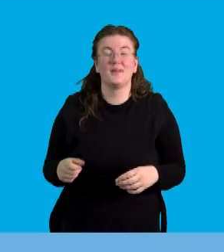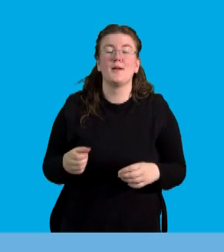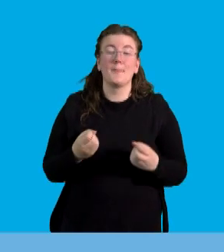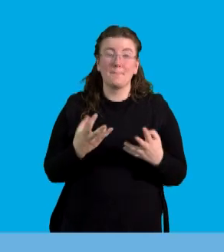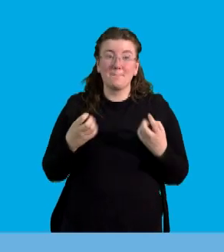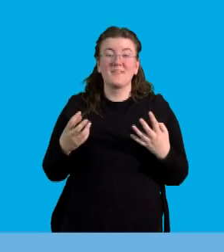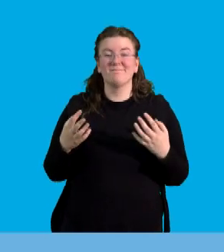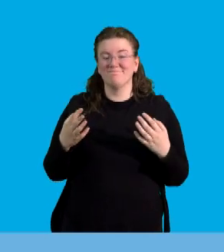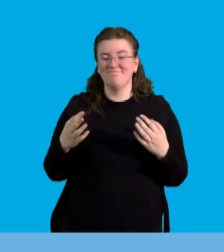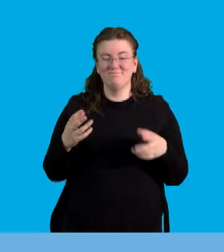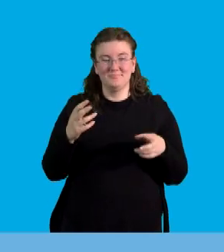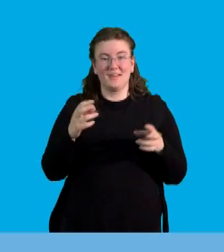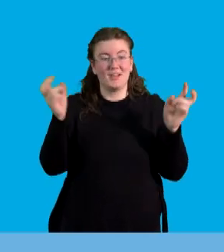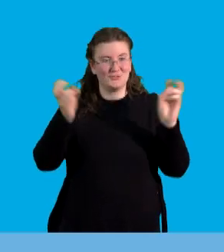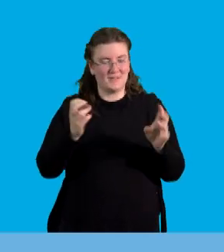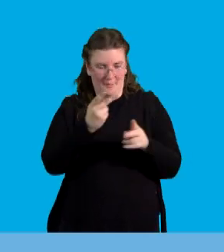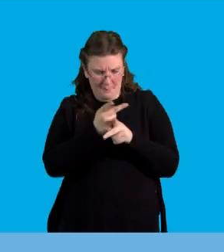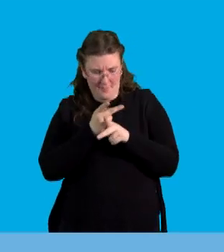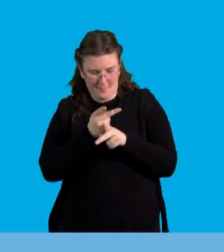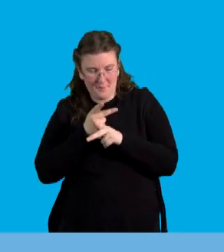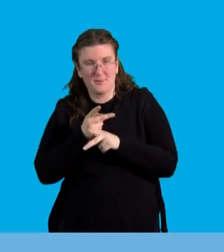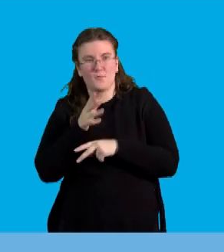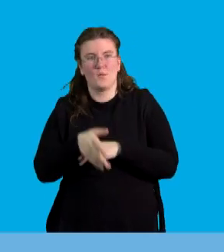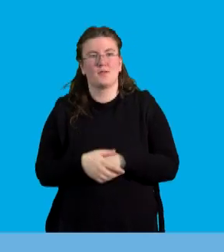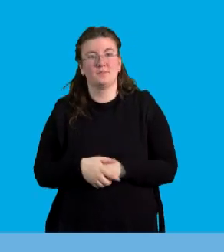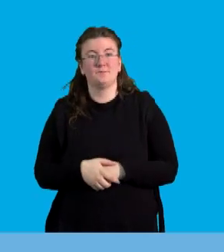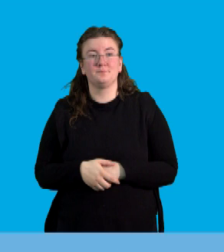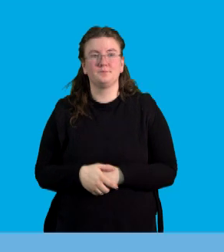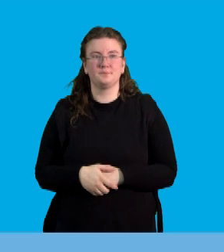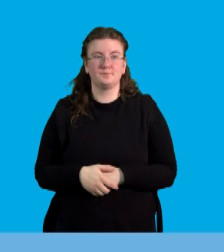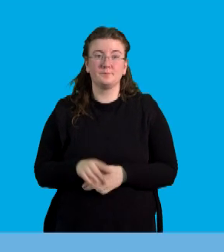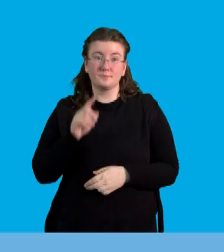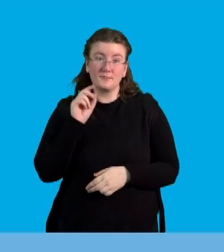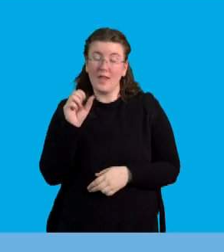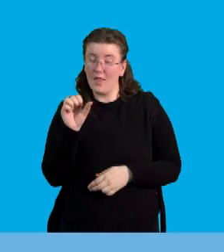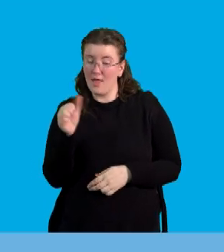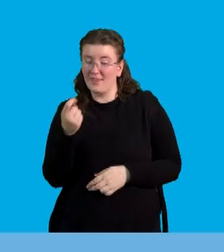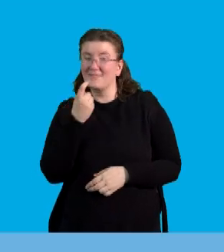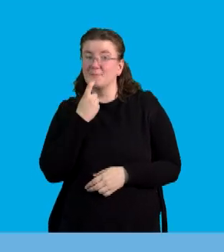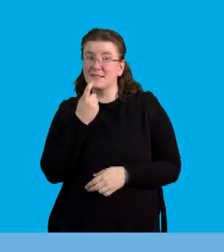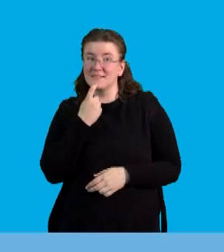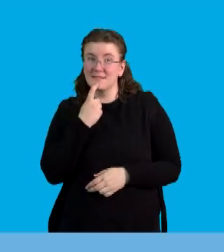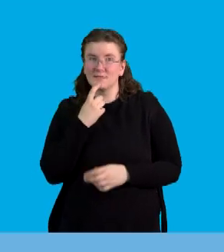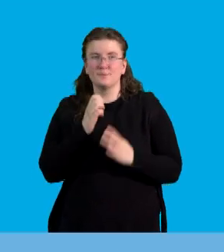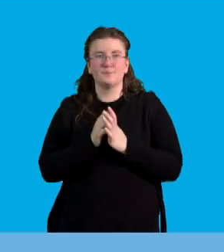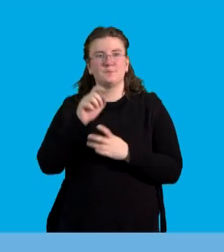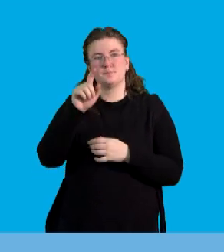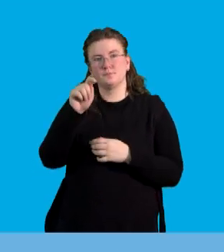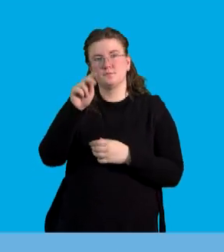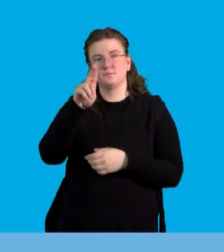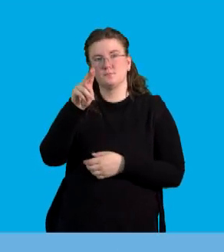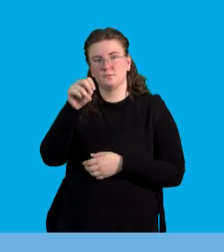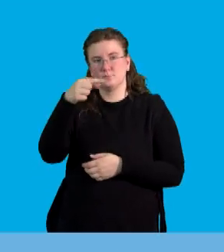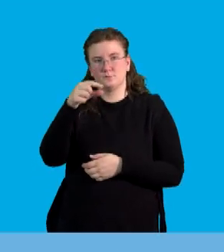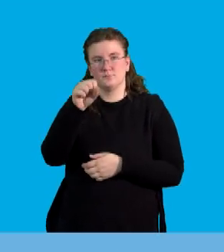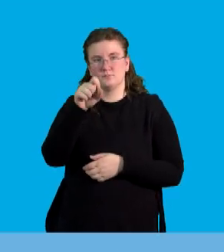most of the energy within that particular conductor. However, other metals such as tungsten are used